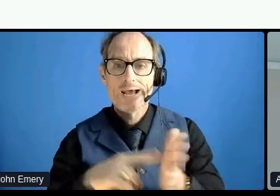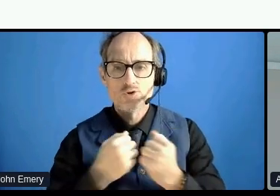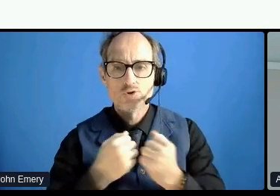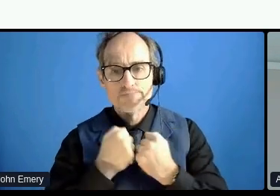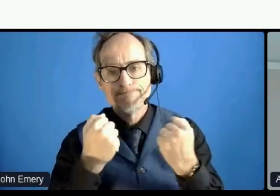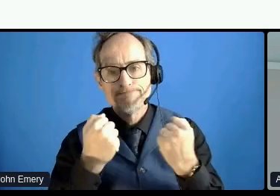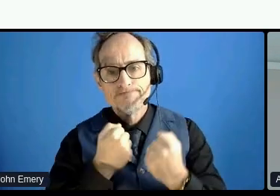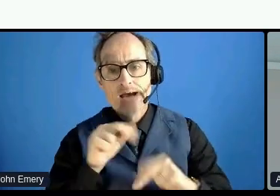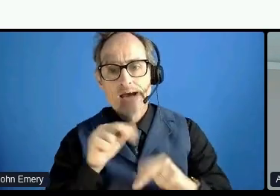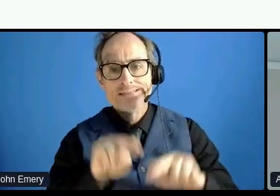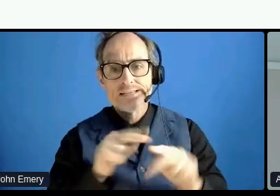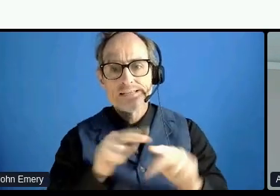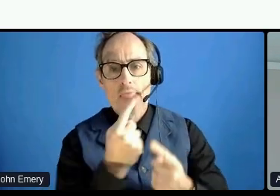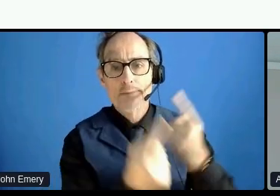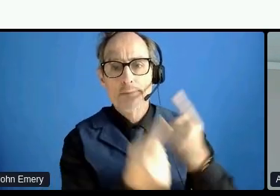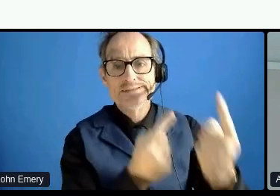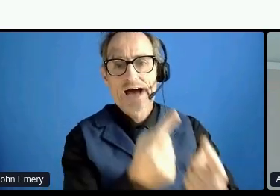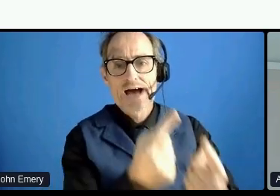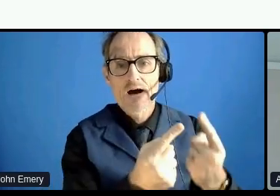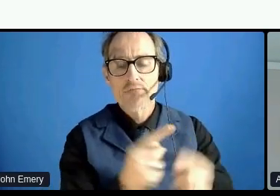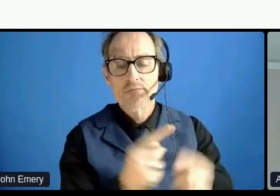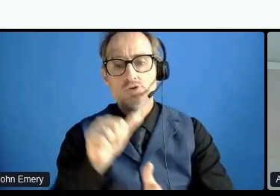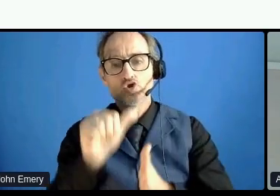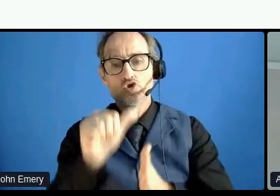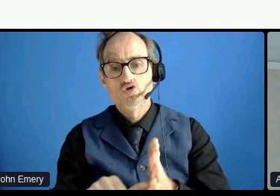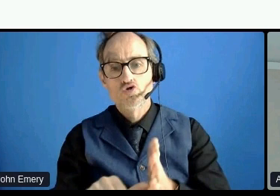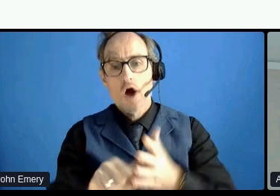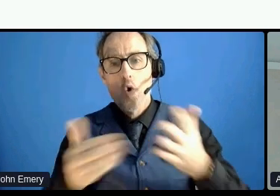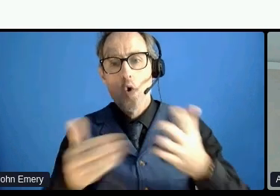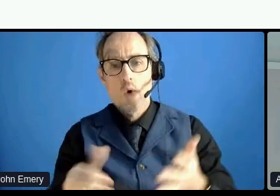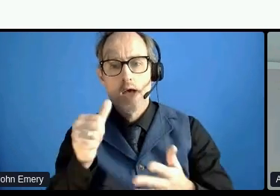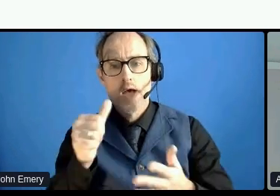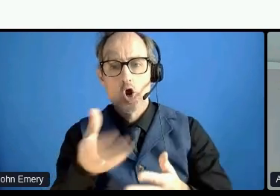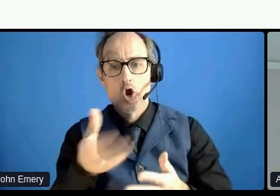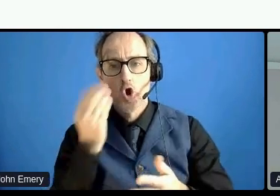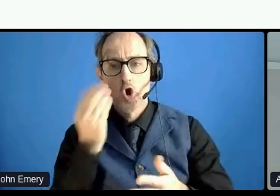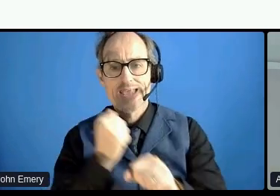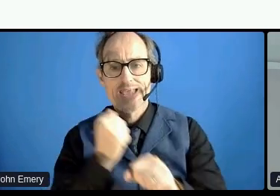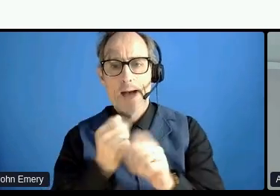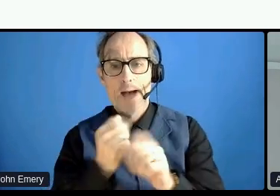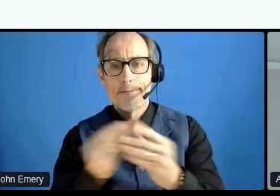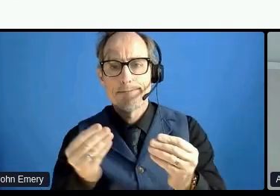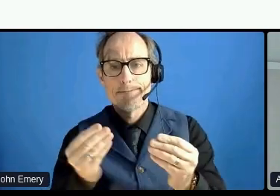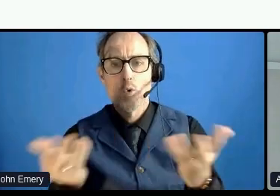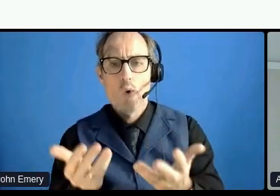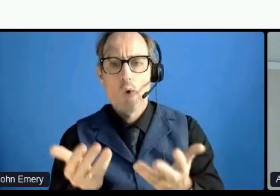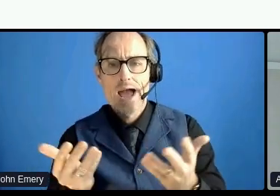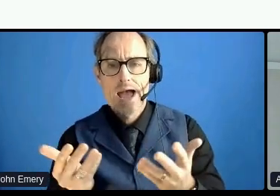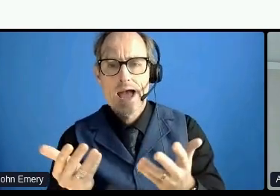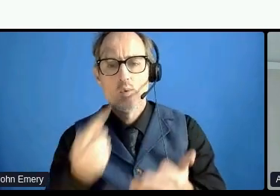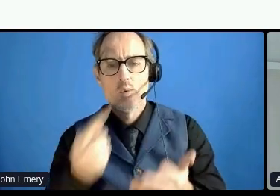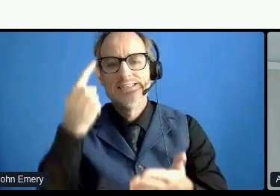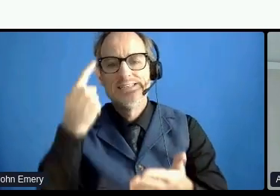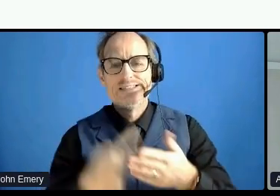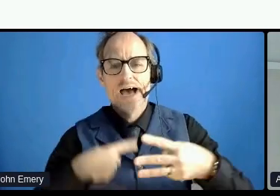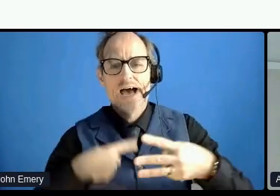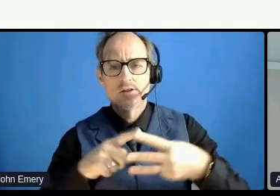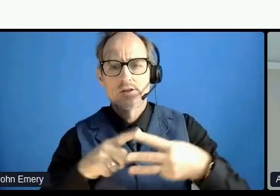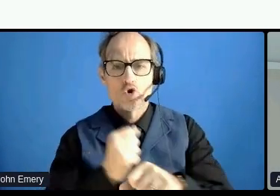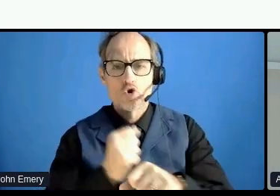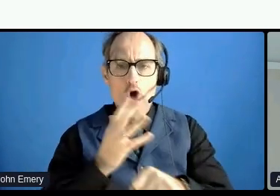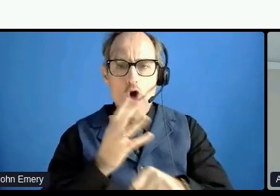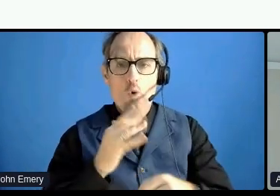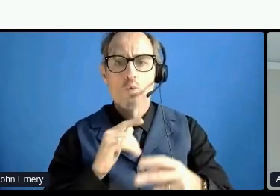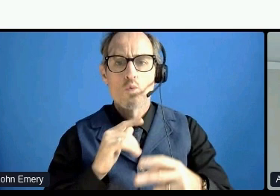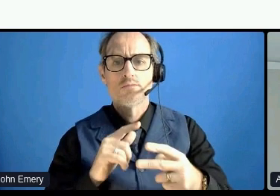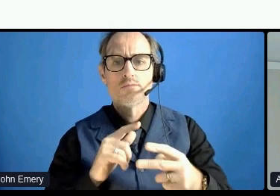a gap if you don't know where you're starting from? We decided using something like gold, silver and bronze presented the process with a